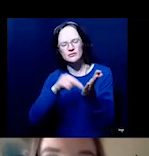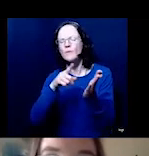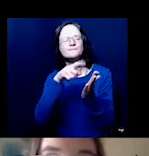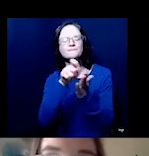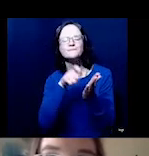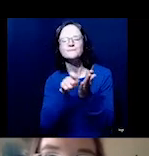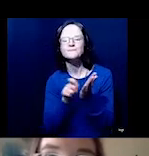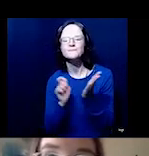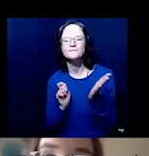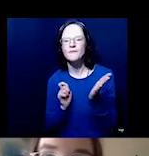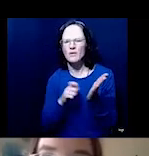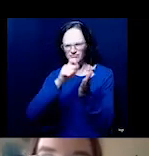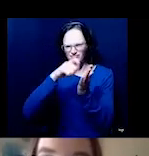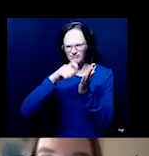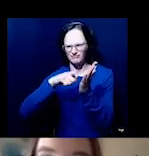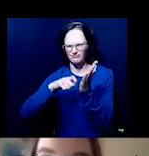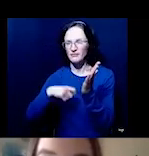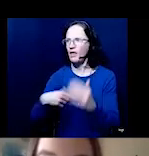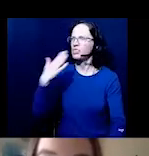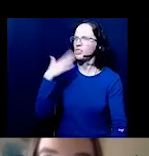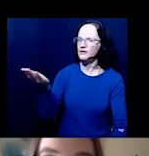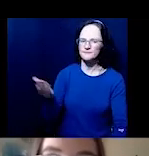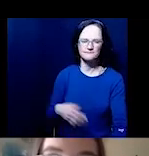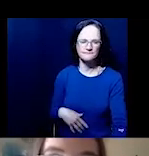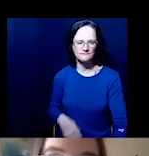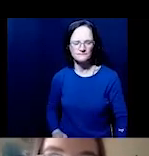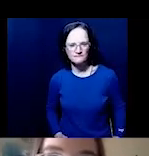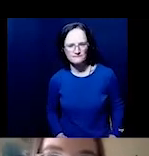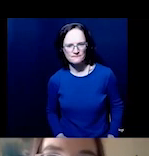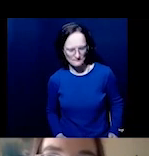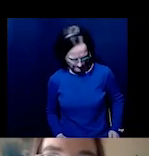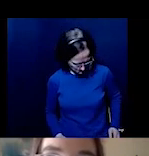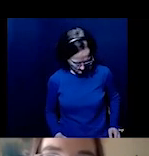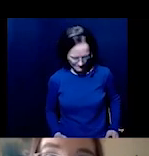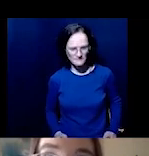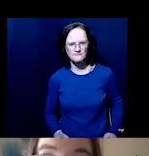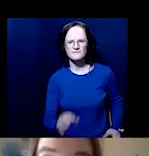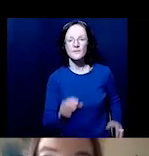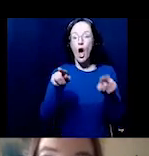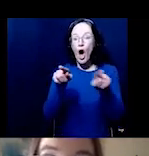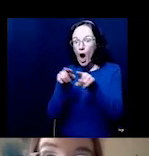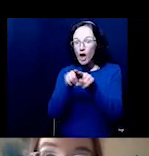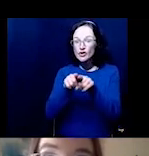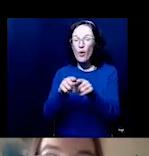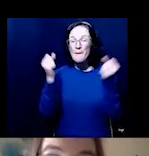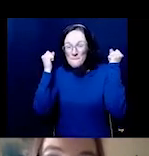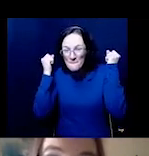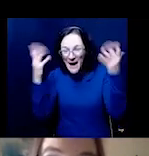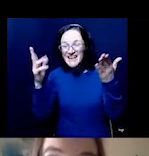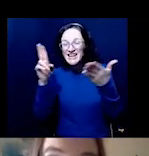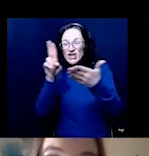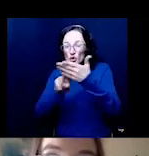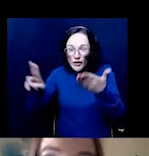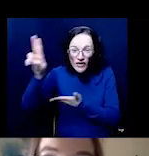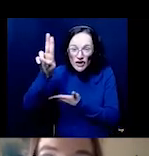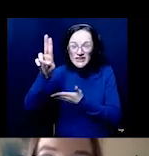I perceive is that many professors and teaching assistants need literacy on universal design for instruction. Many professors